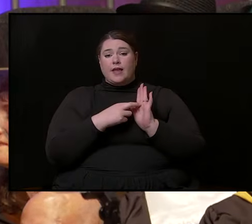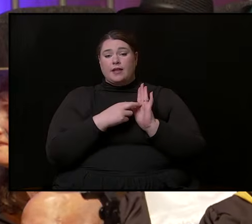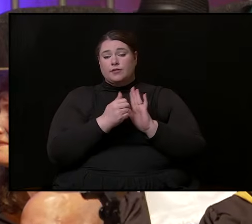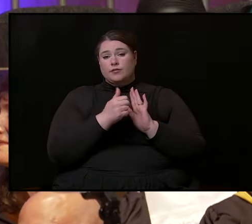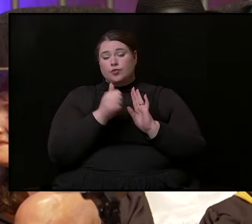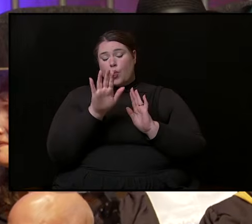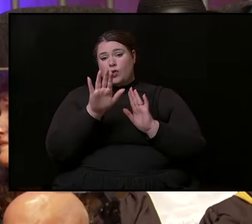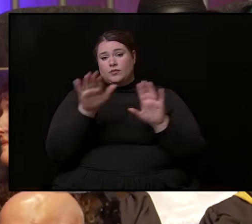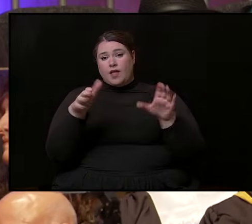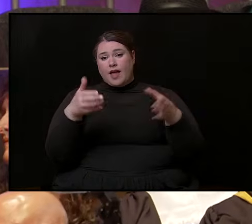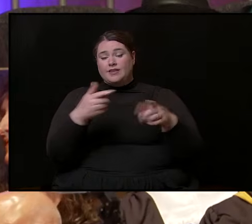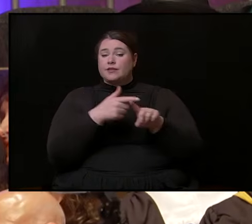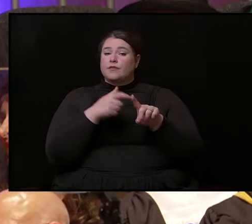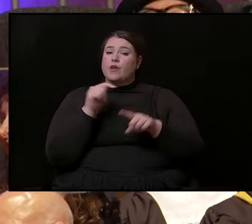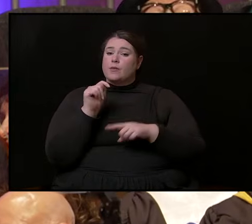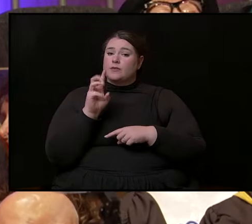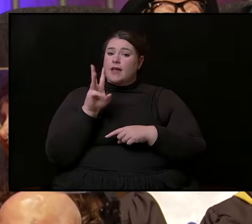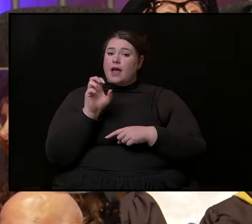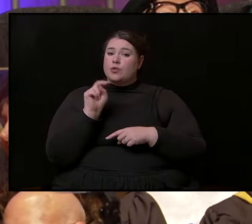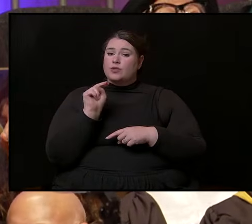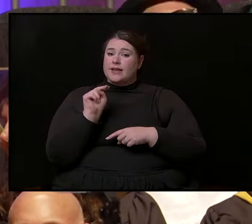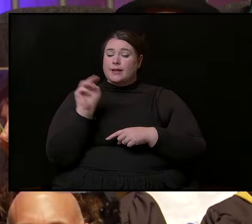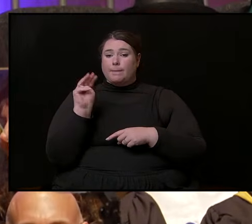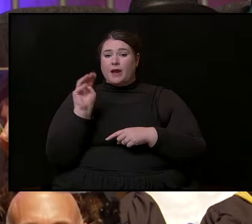Towson, Maryland. He is